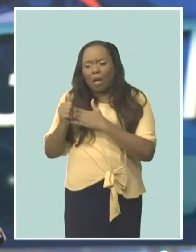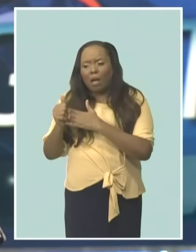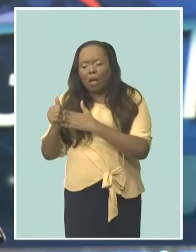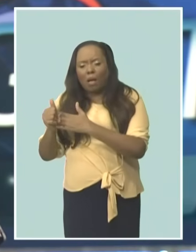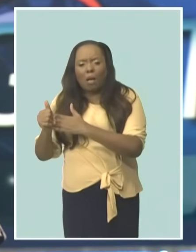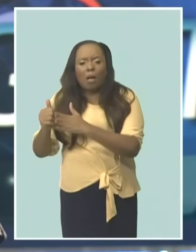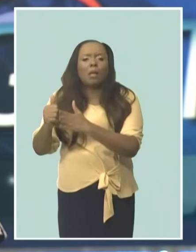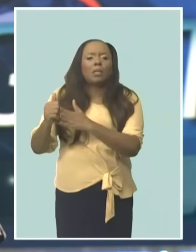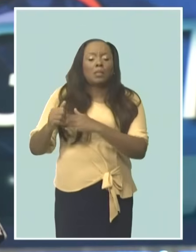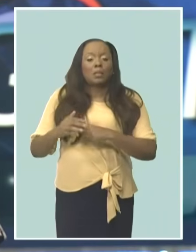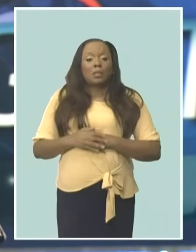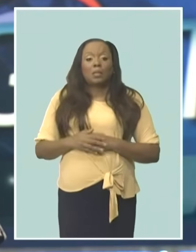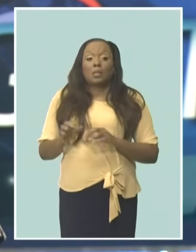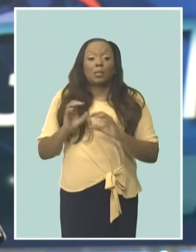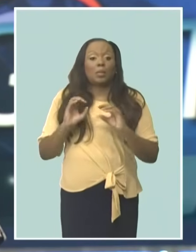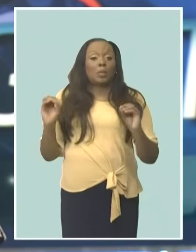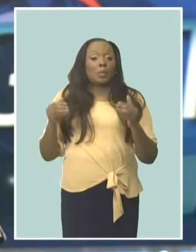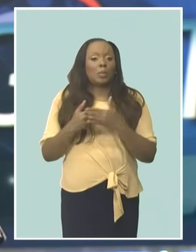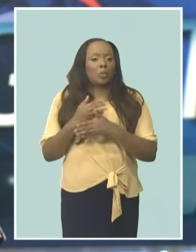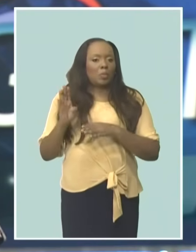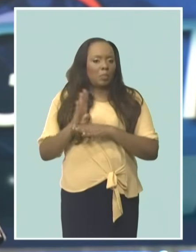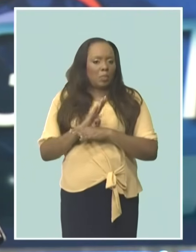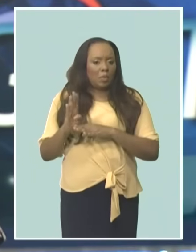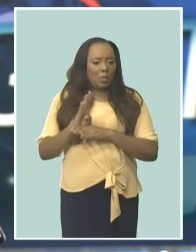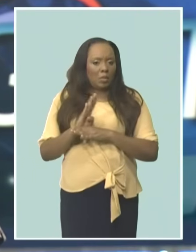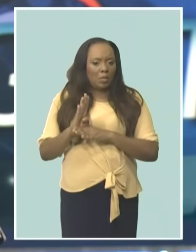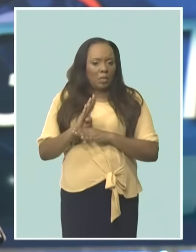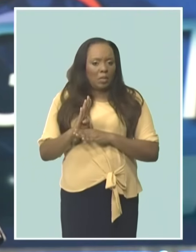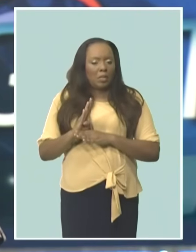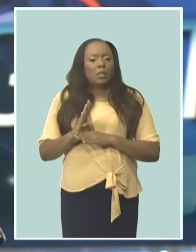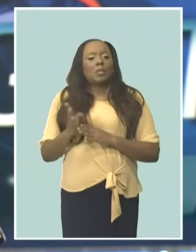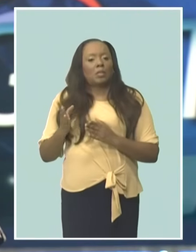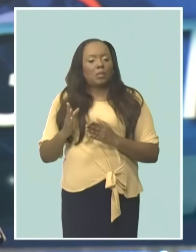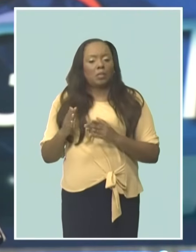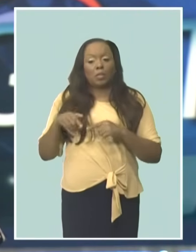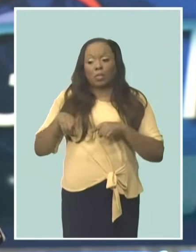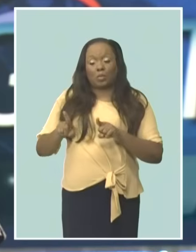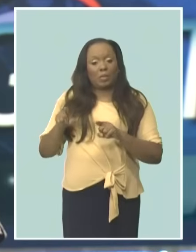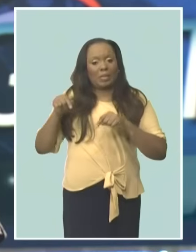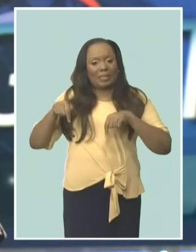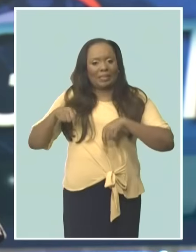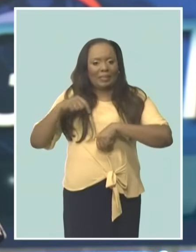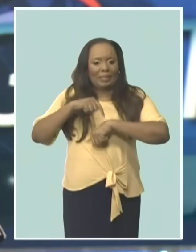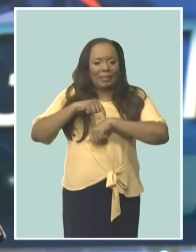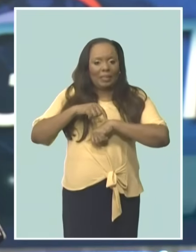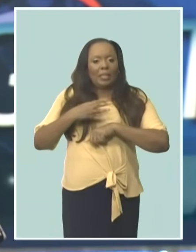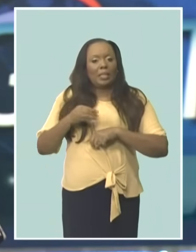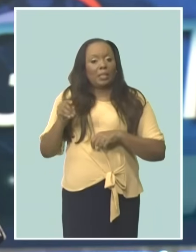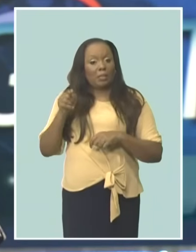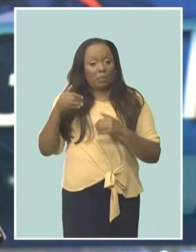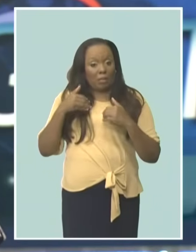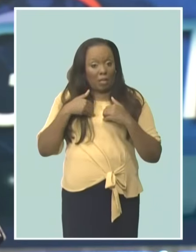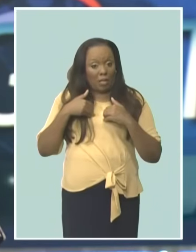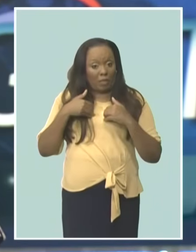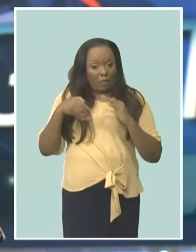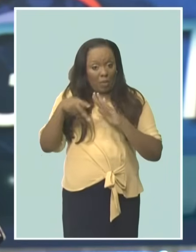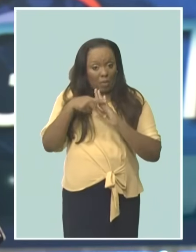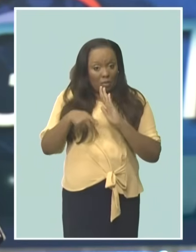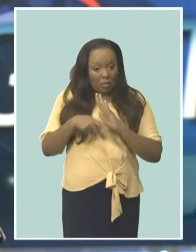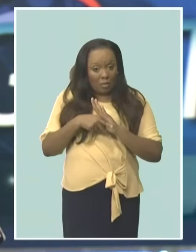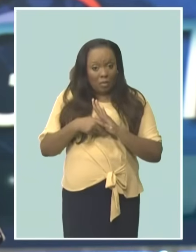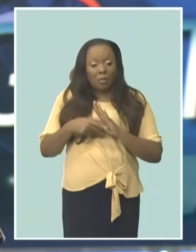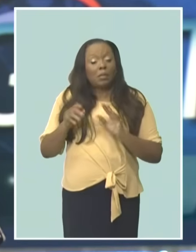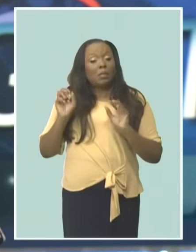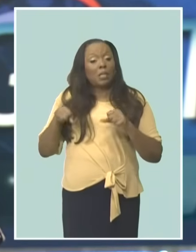next phase. No new business will be written during this time of enhanced supervision, but policyholders and intermediaries